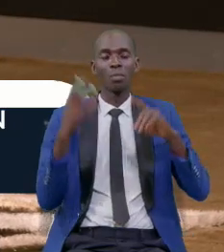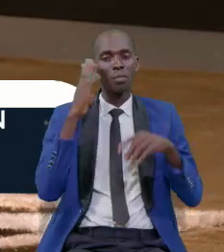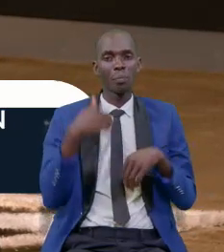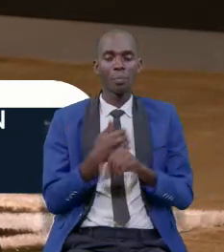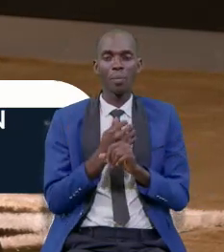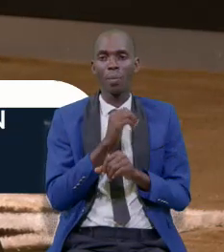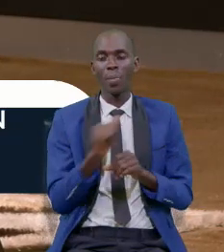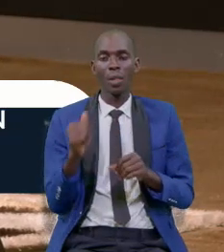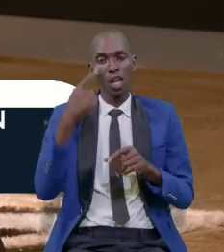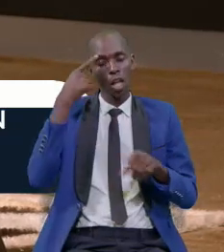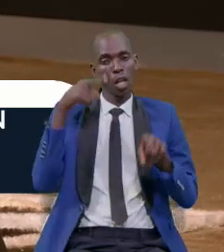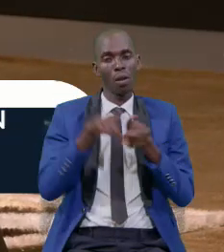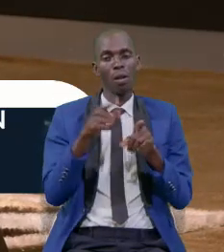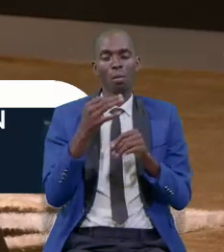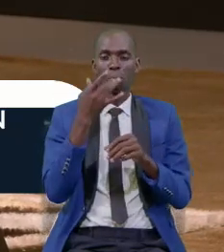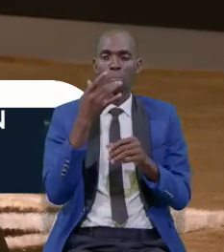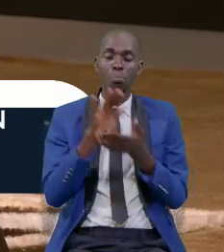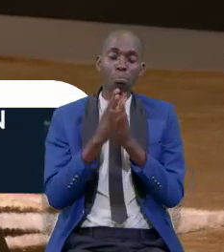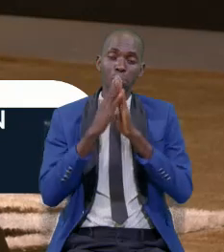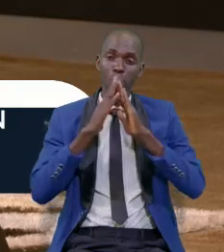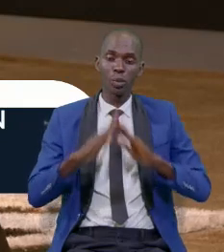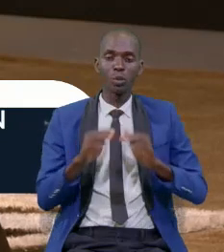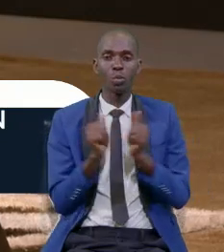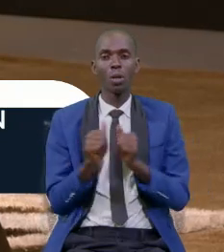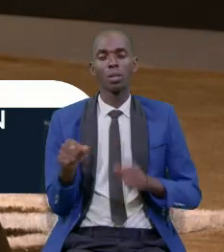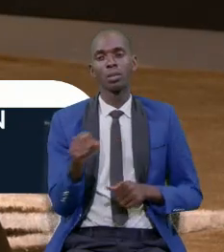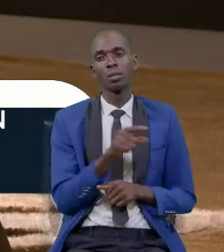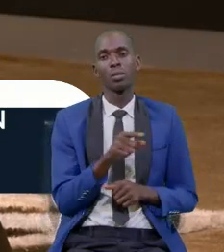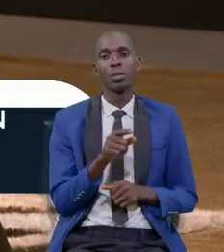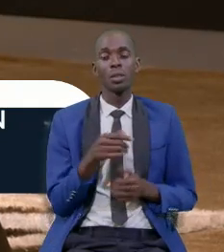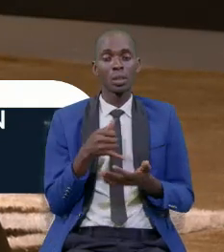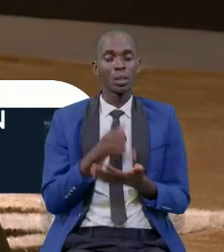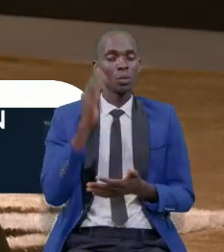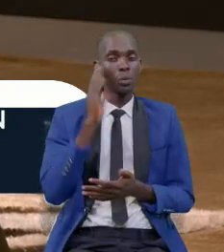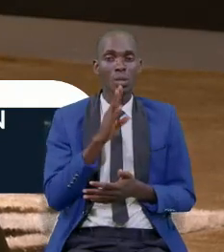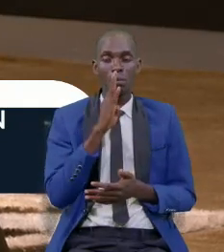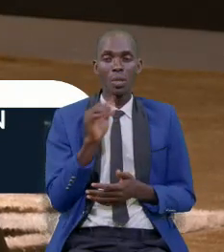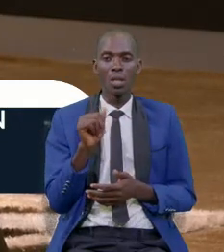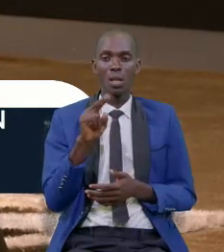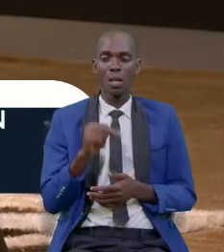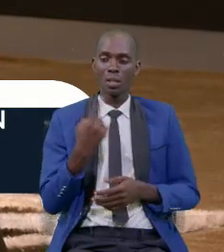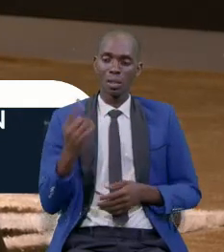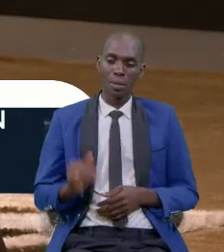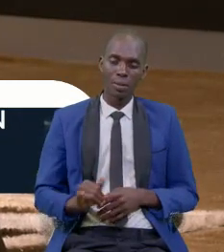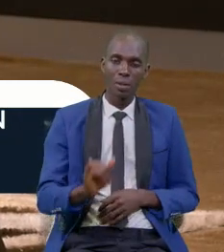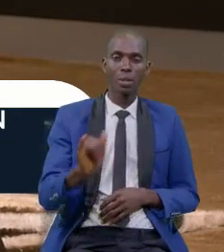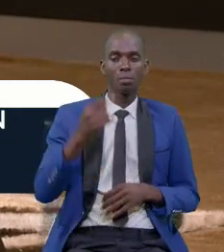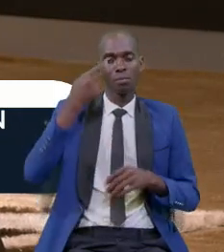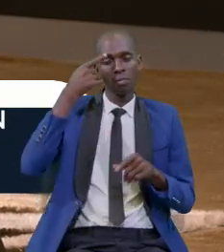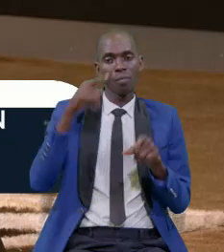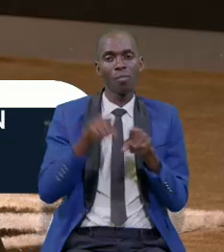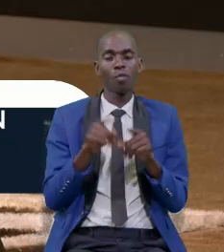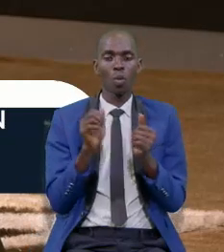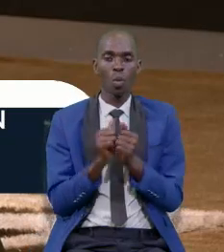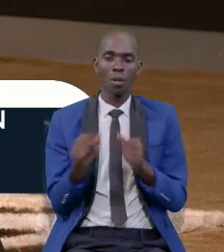of peace with them. It shall be an everlasting covenant